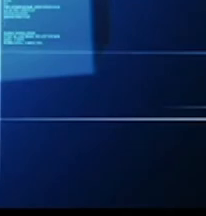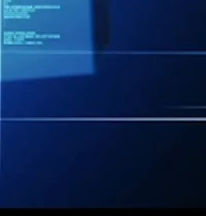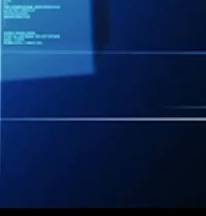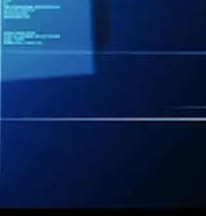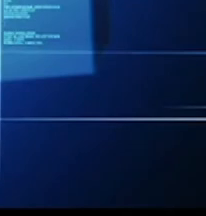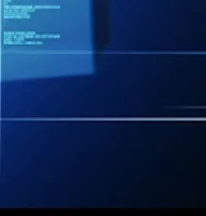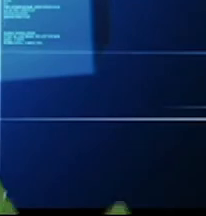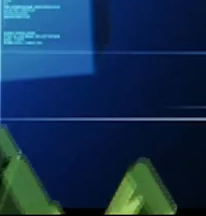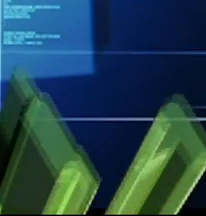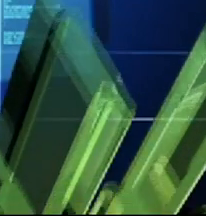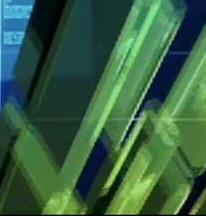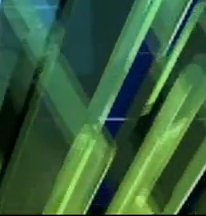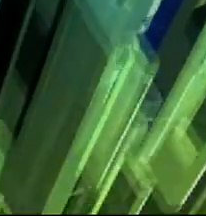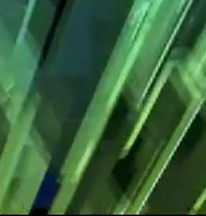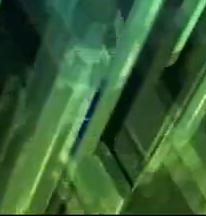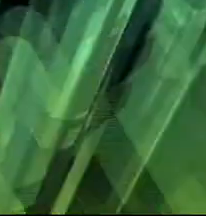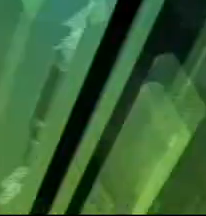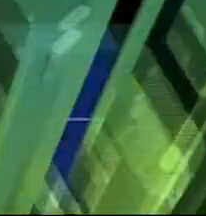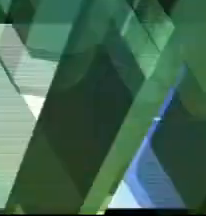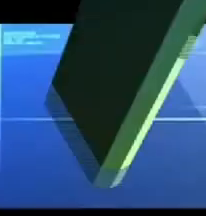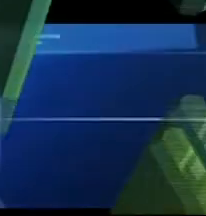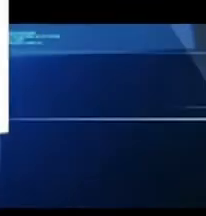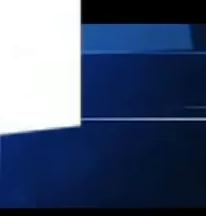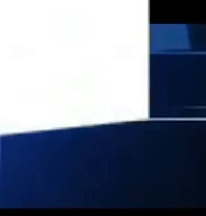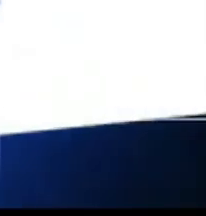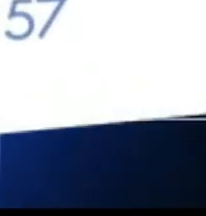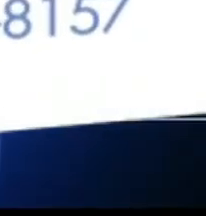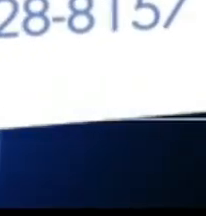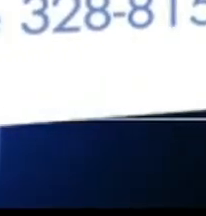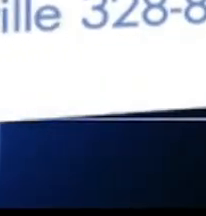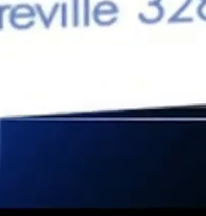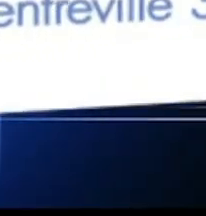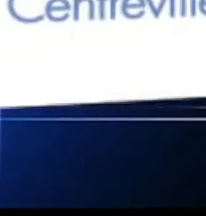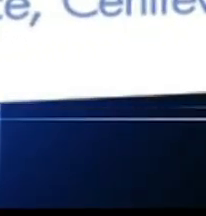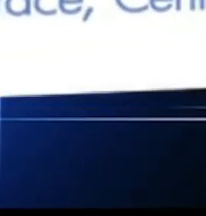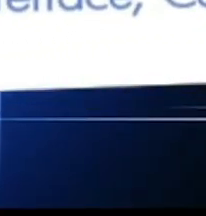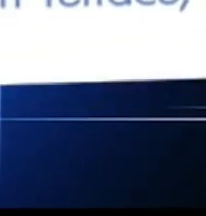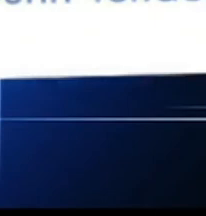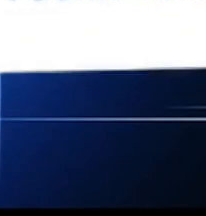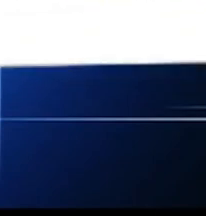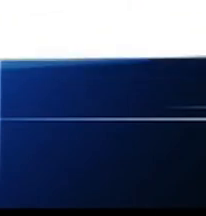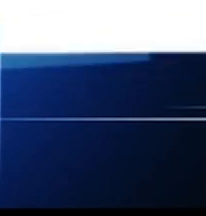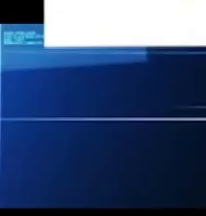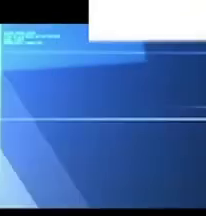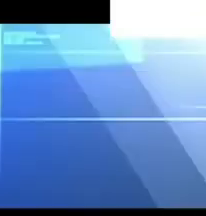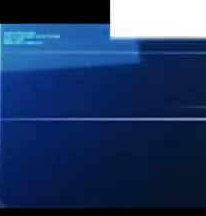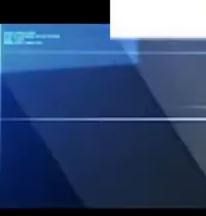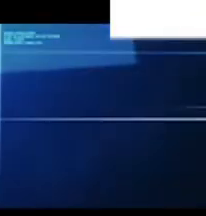This is ZNS Total Sports, brought to you by Fourth Terrace Diagnostic Center.